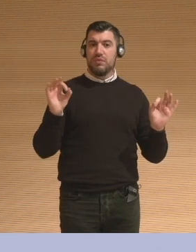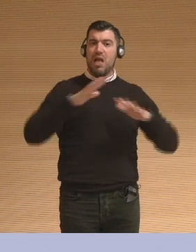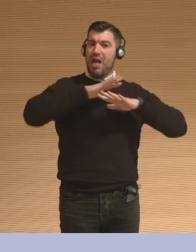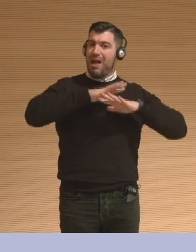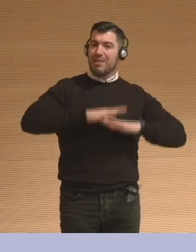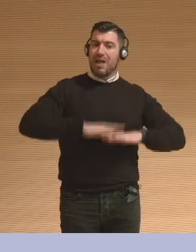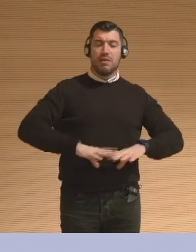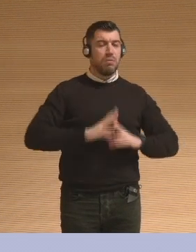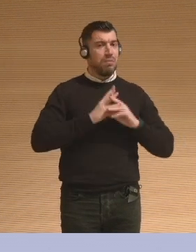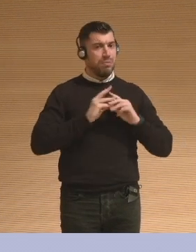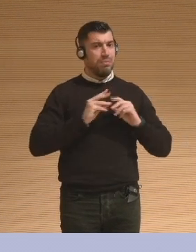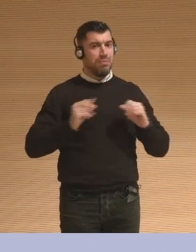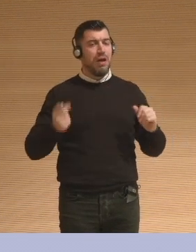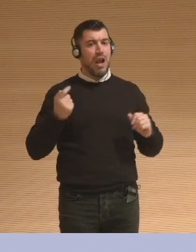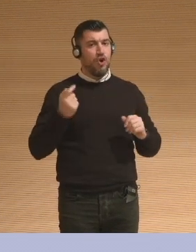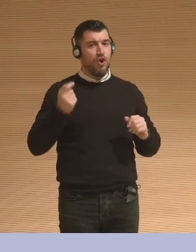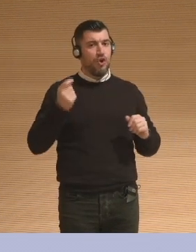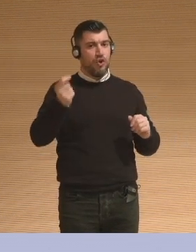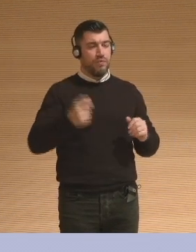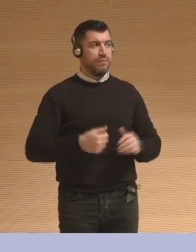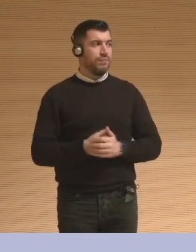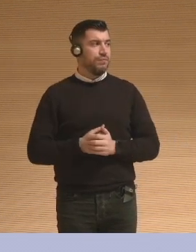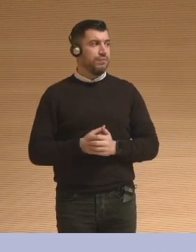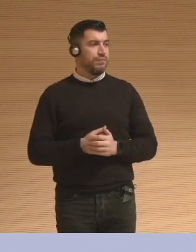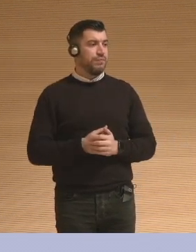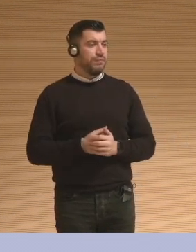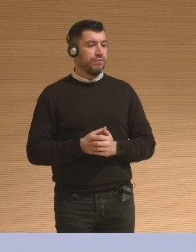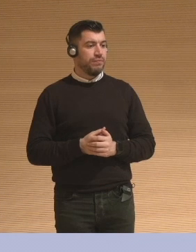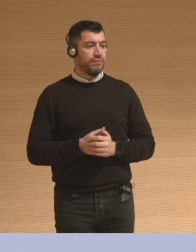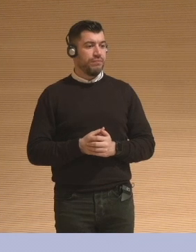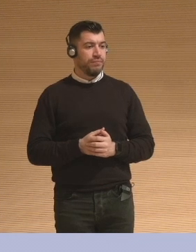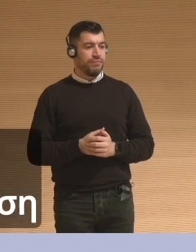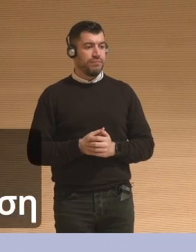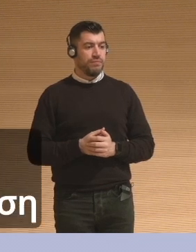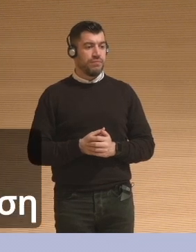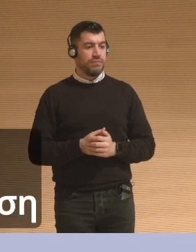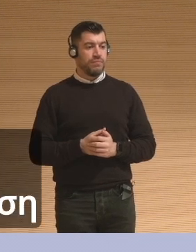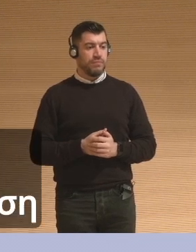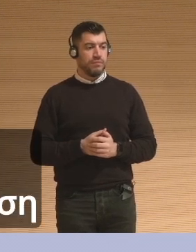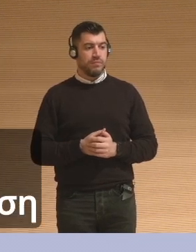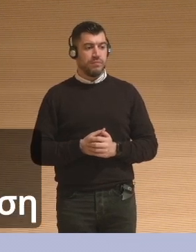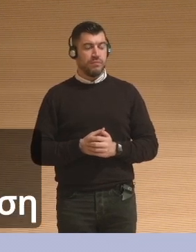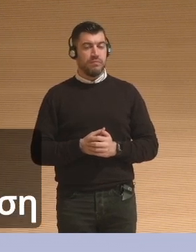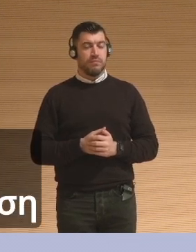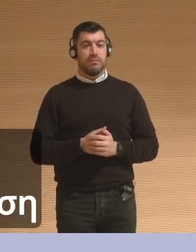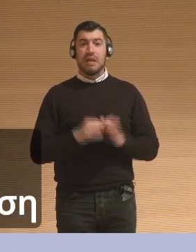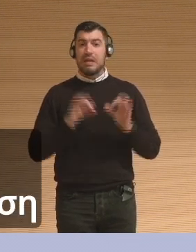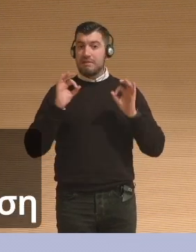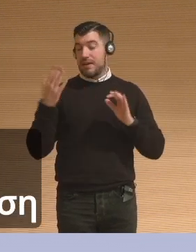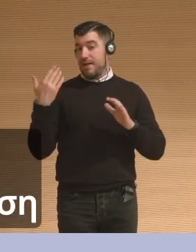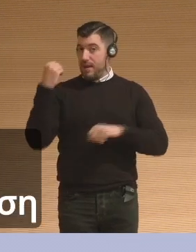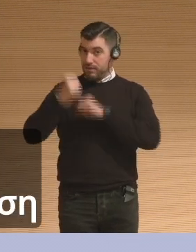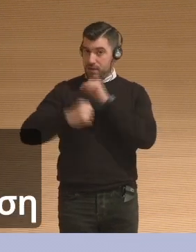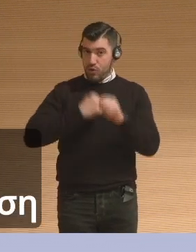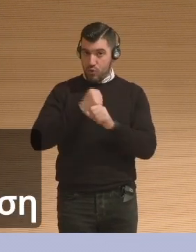study, researchers used a more sophisticated technique called propensity score matching to match participants based on their